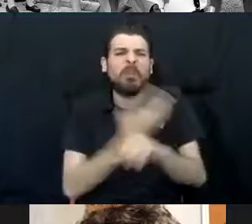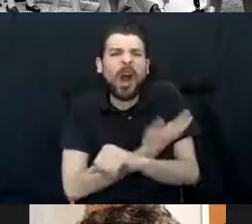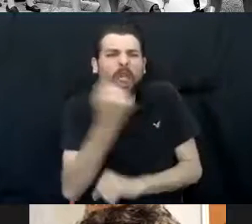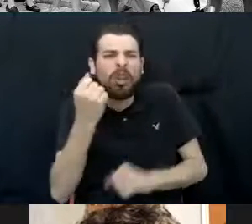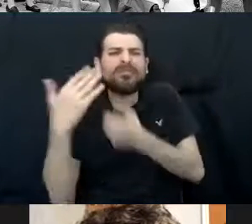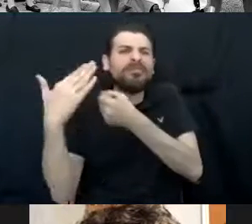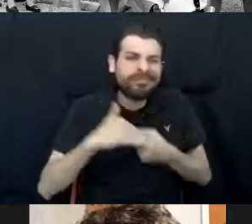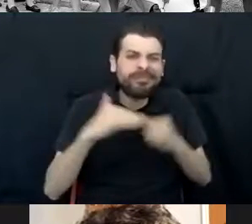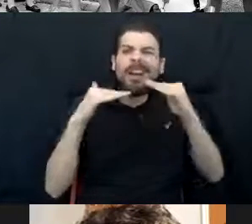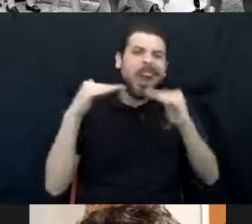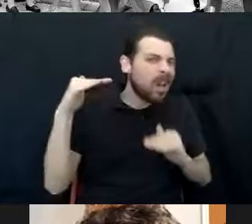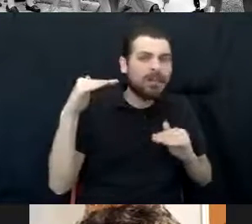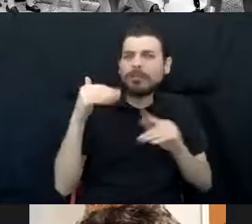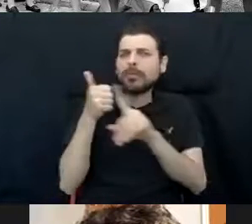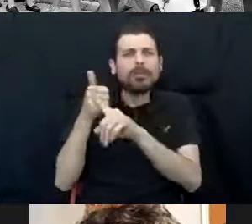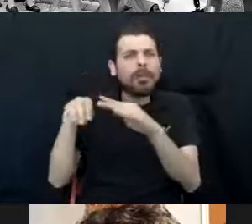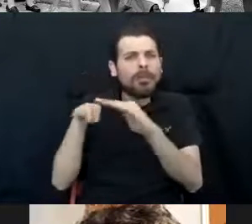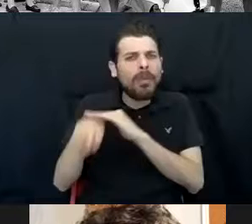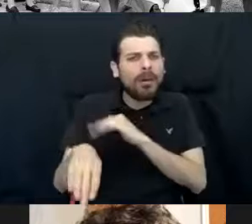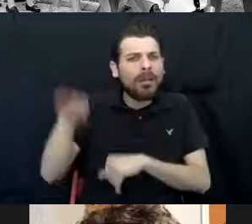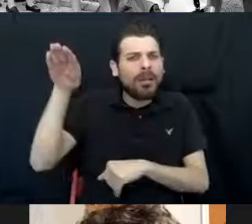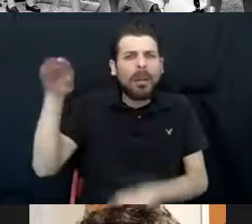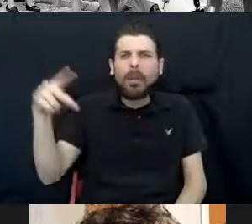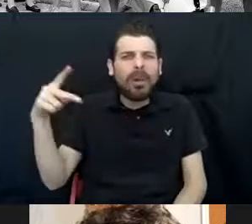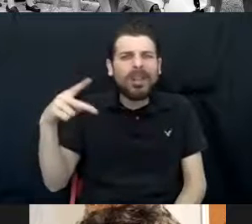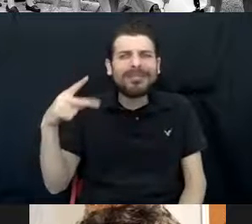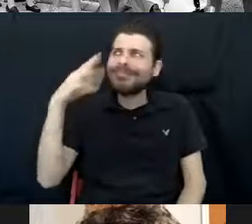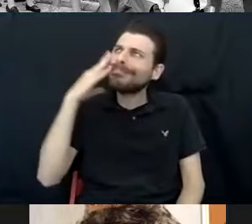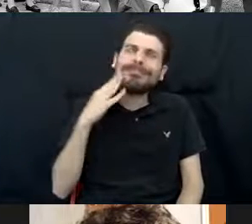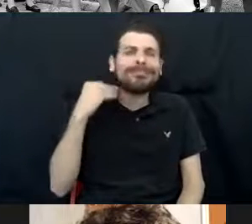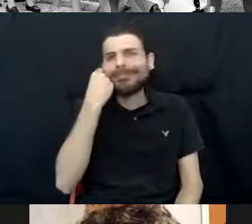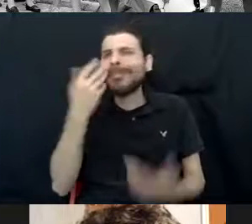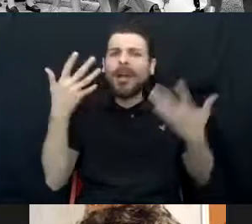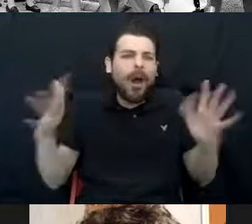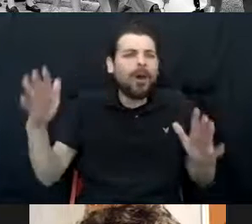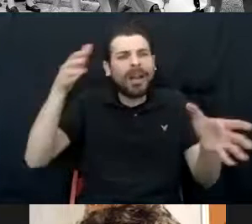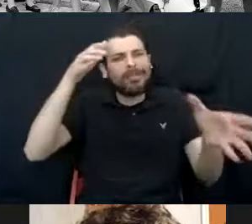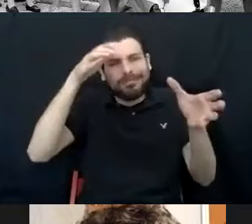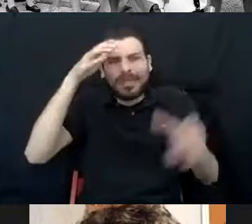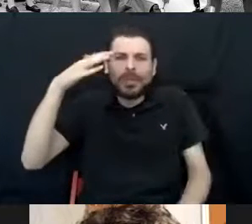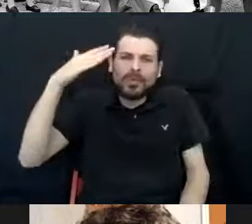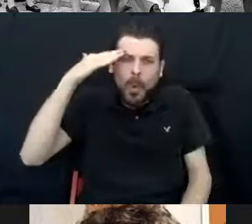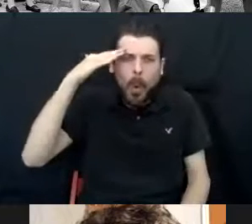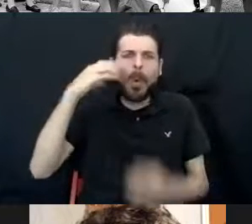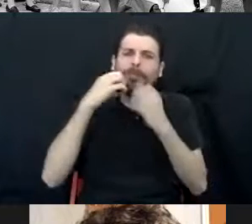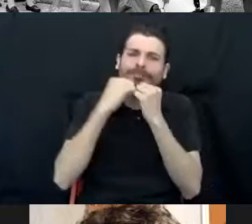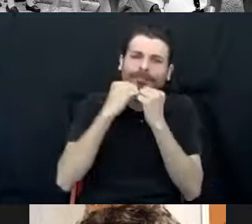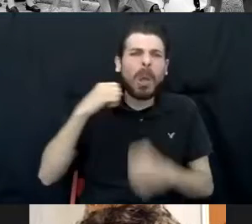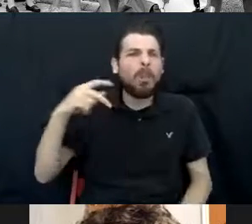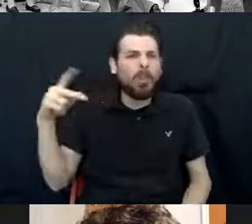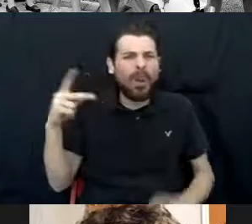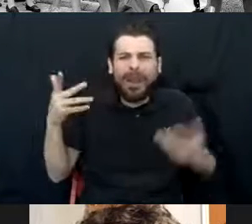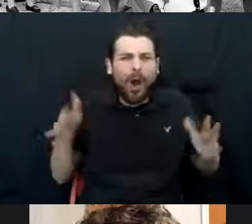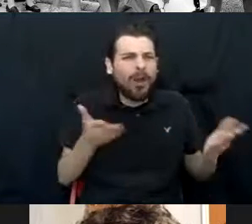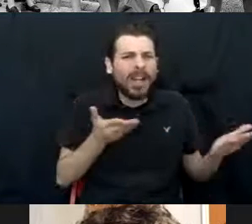knows Portland and has continued to serve Portland, both in her community center, her free legal clinic,